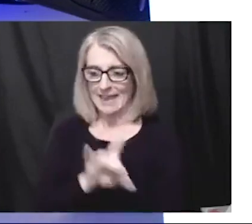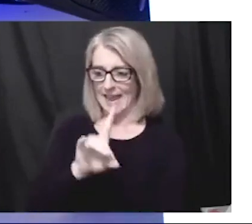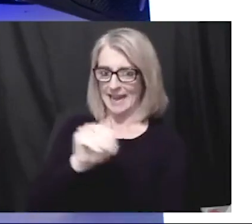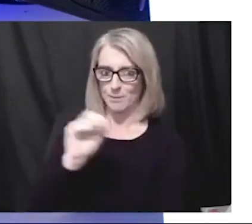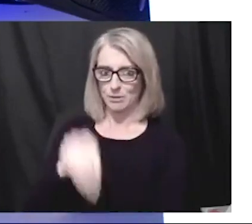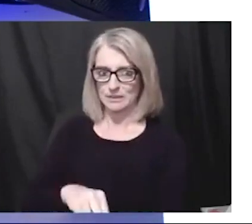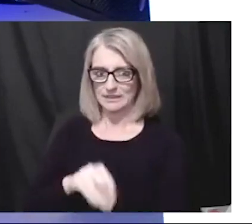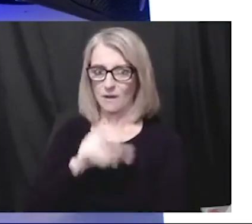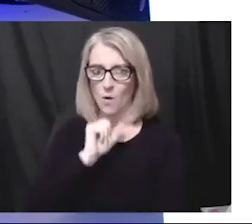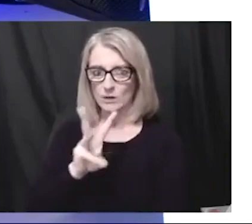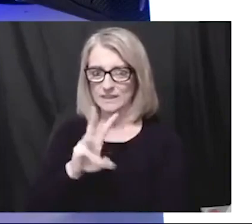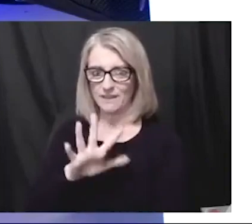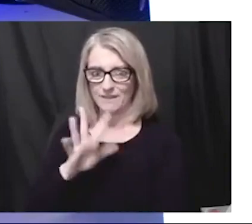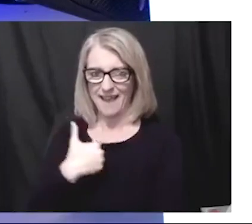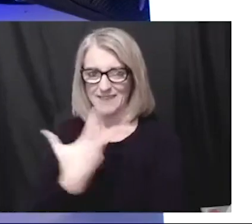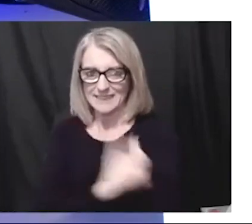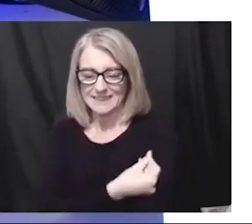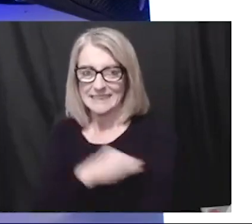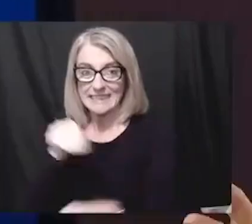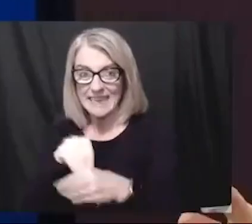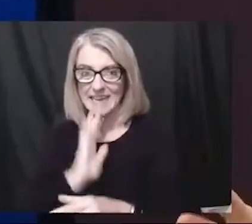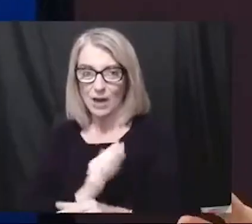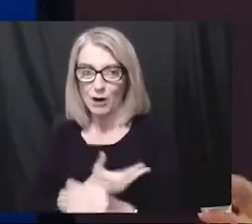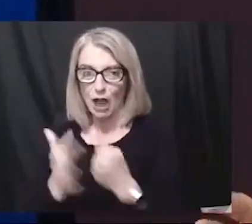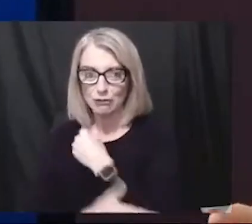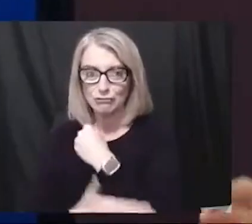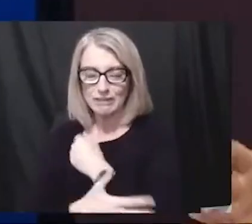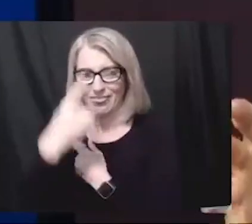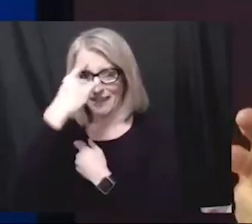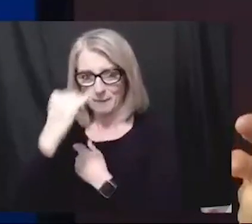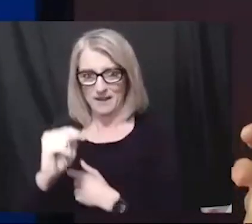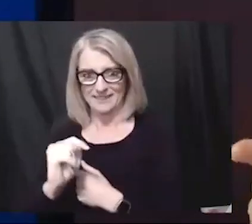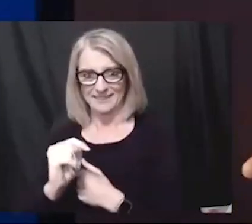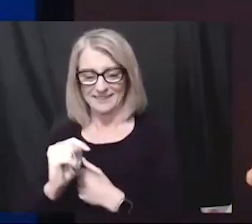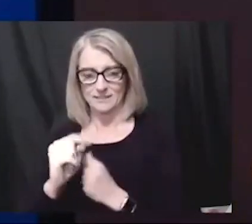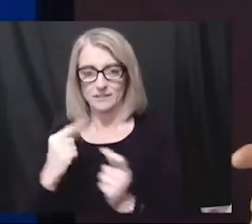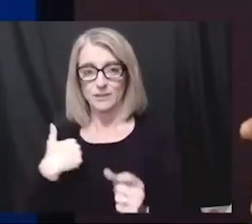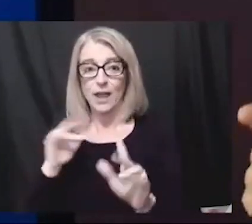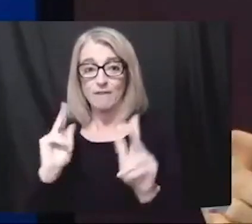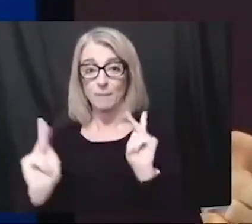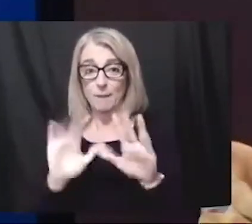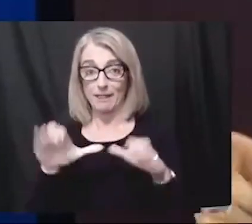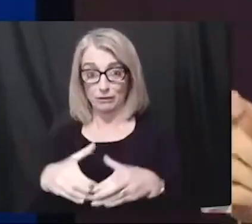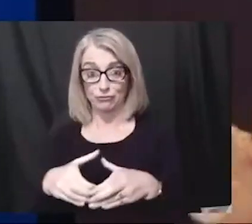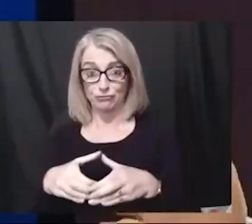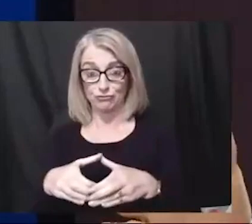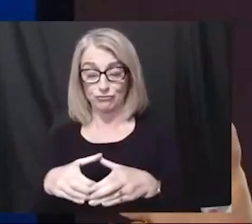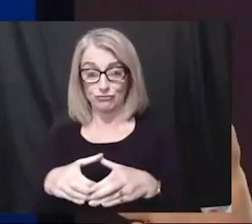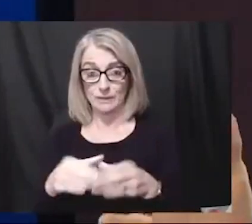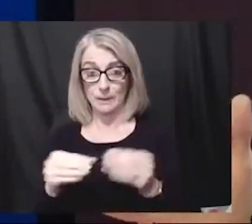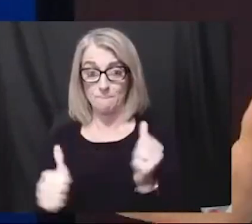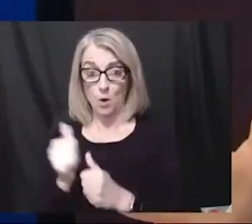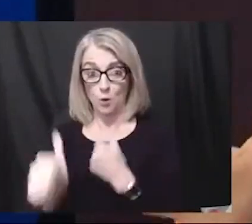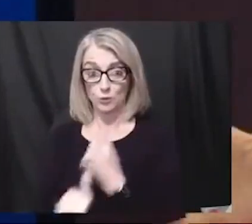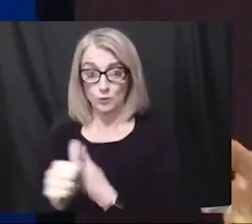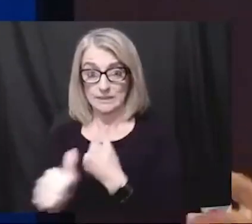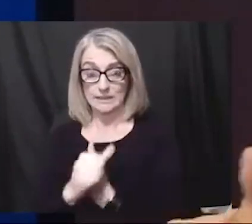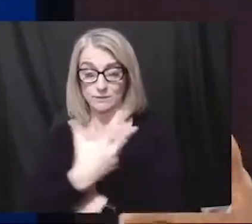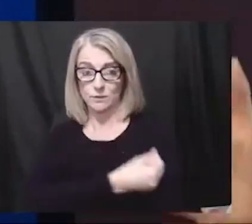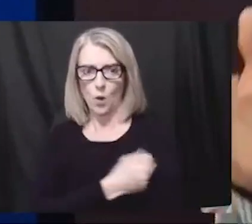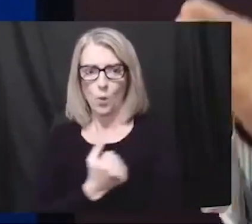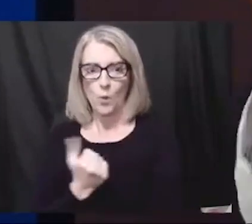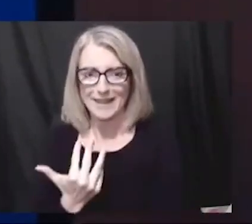that. What do you think is driving these kind of things that Delta's trying to do? And does OSHA have a role in any of